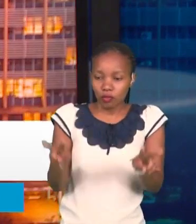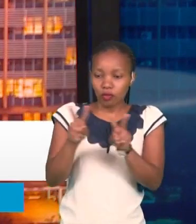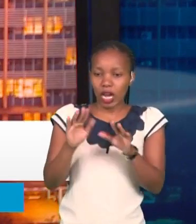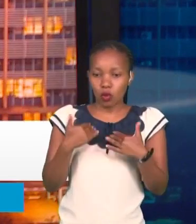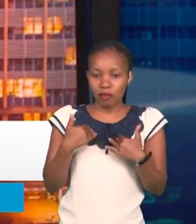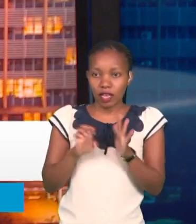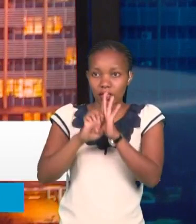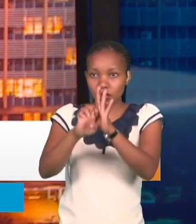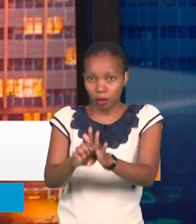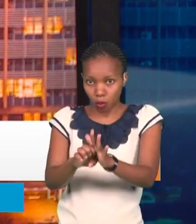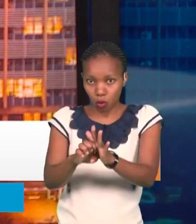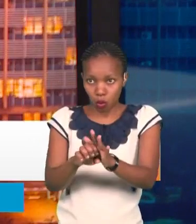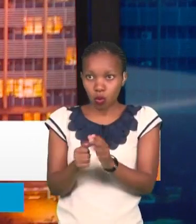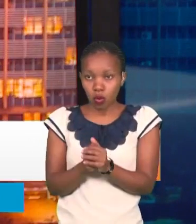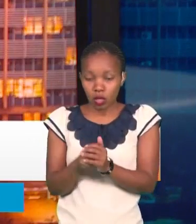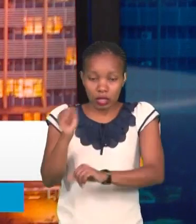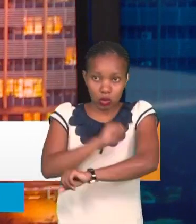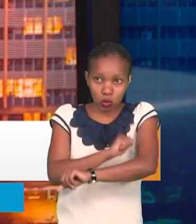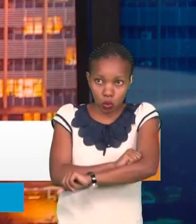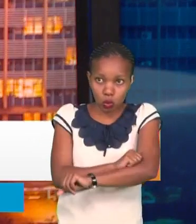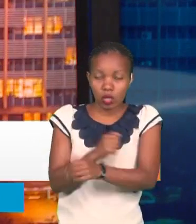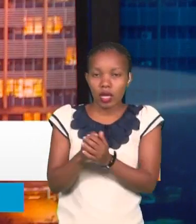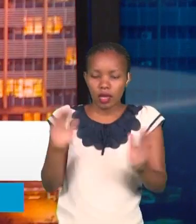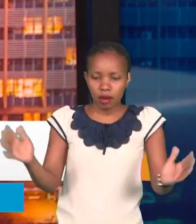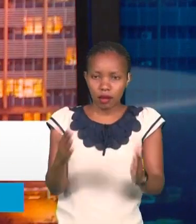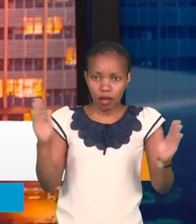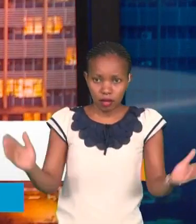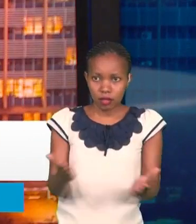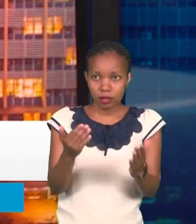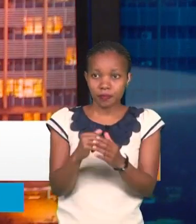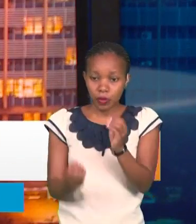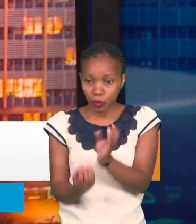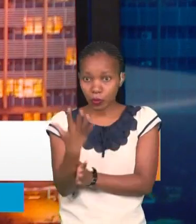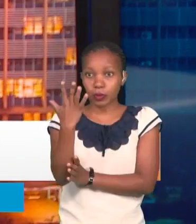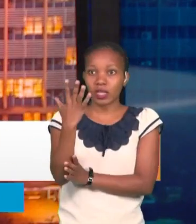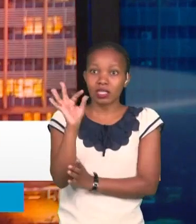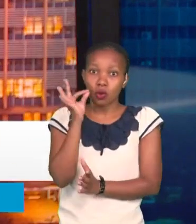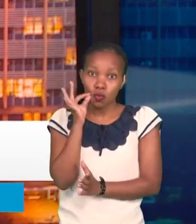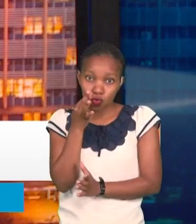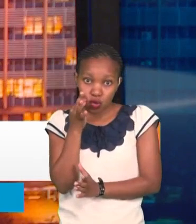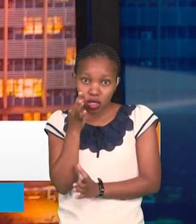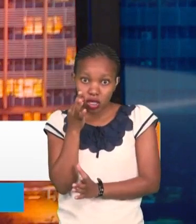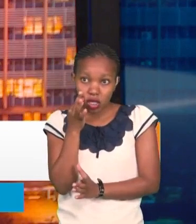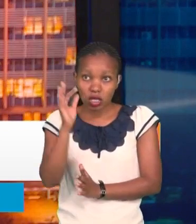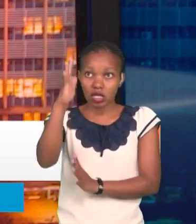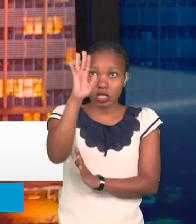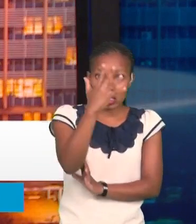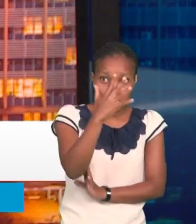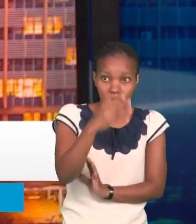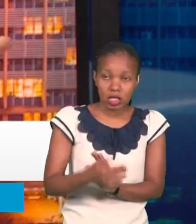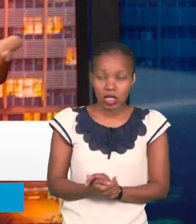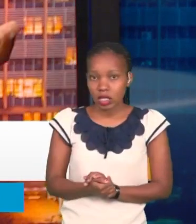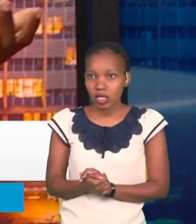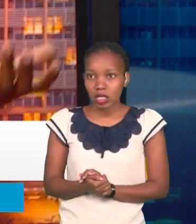For instance, we are into schools and are encouraging the growing of fruit trees. You give